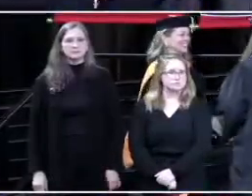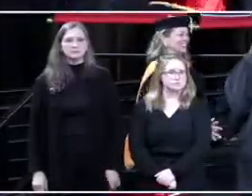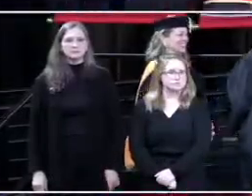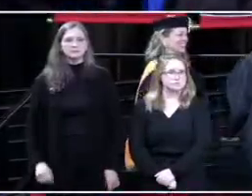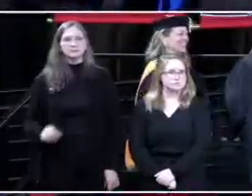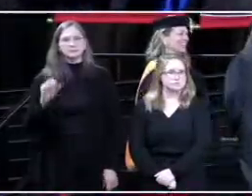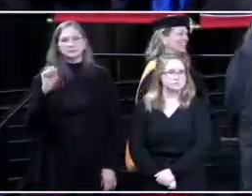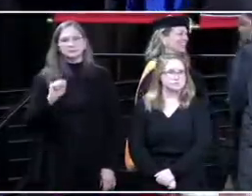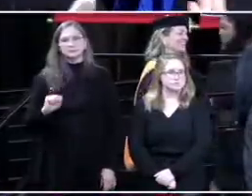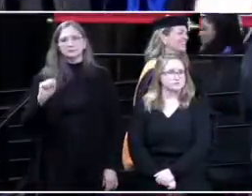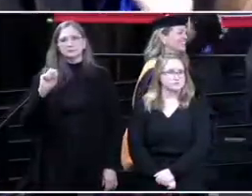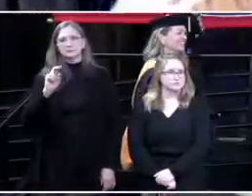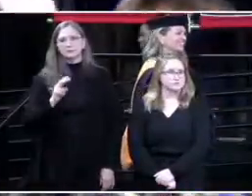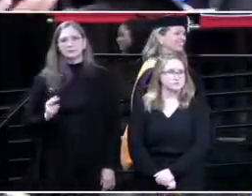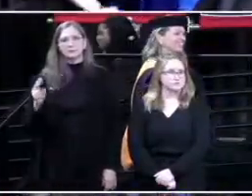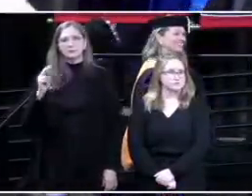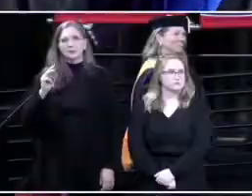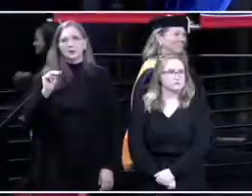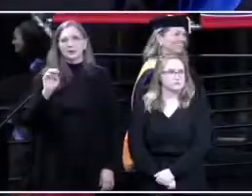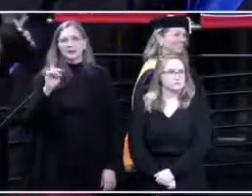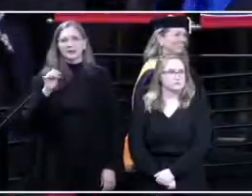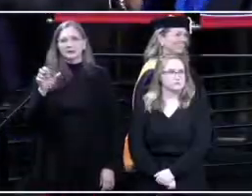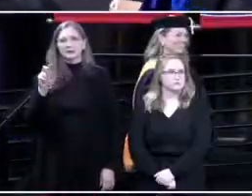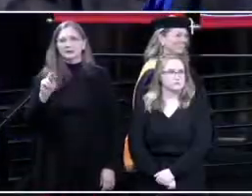Sarah Holt McKeeston.